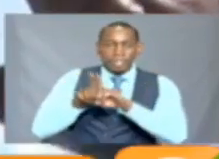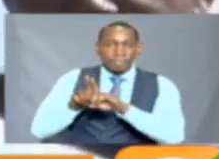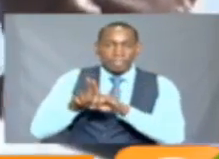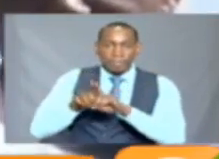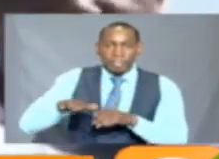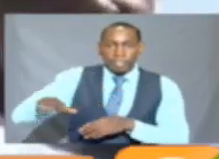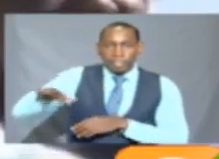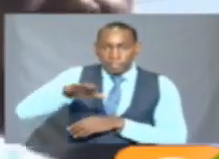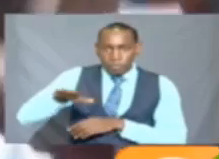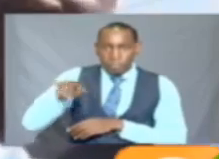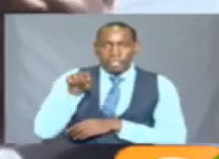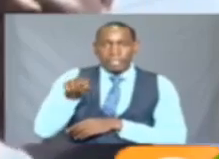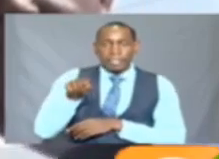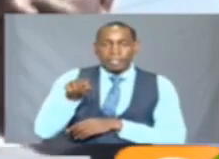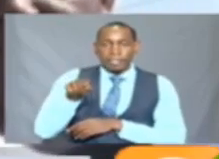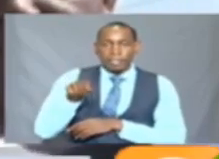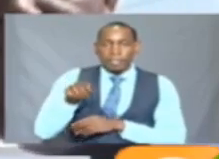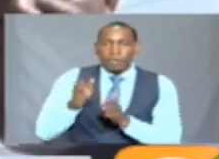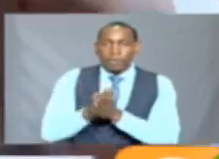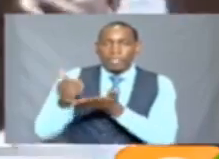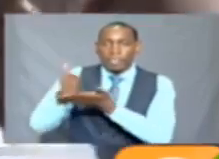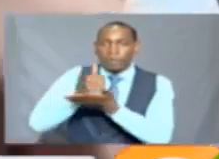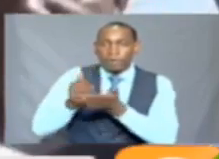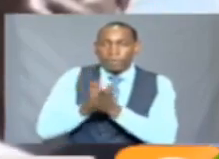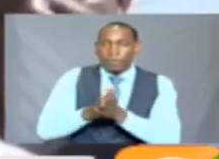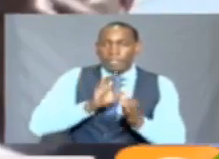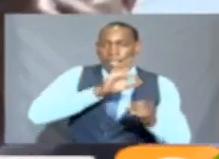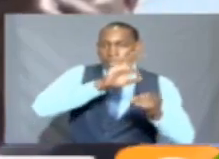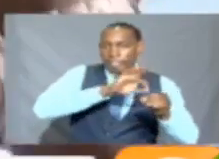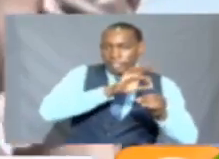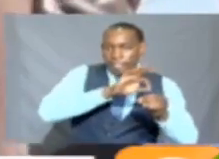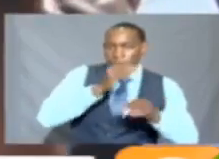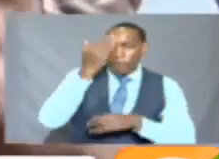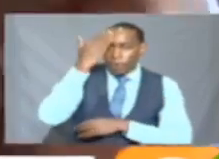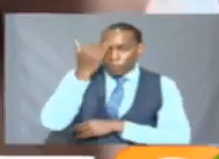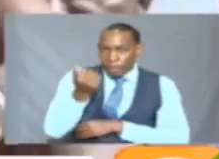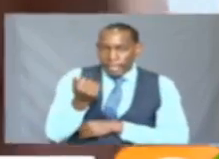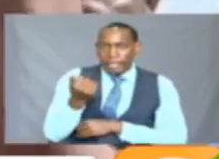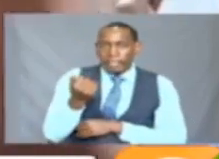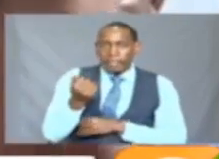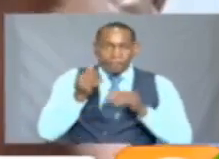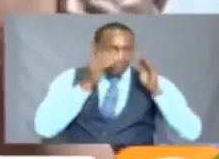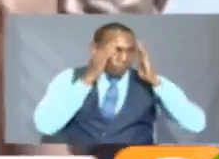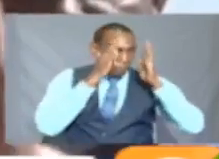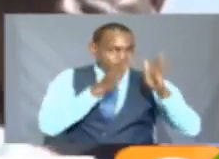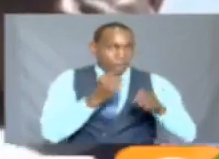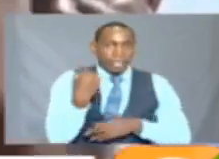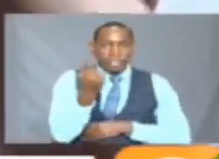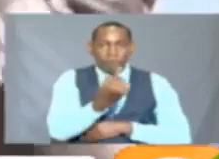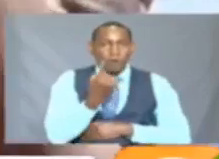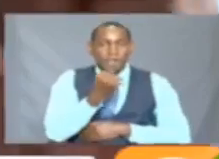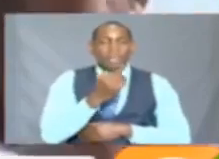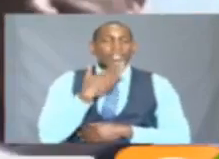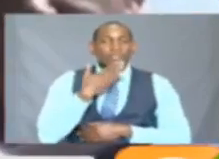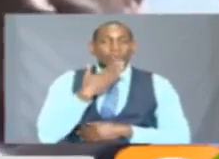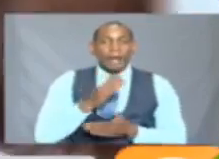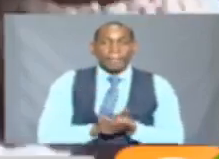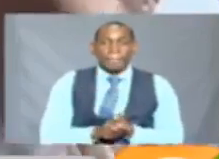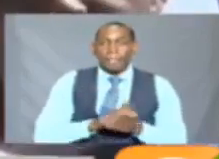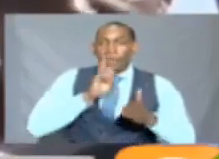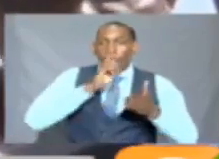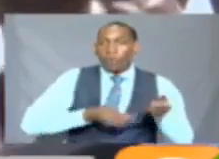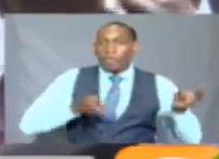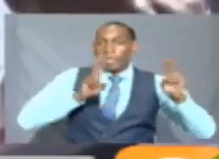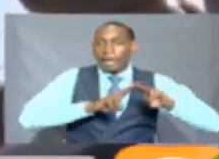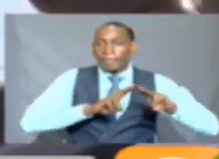zone maize, zone coffee, zone tea? Why is their eyes fixed only on sugar? What is